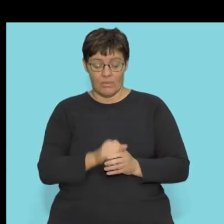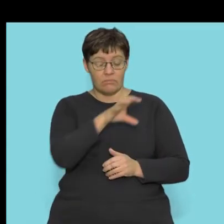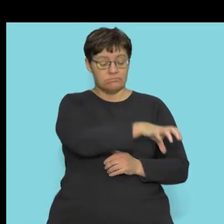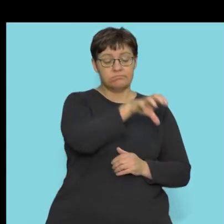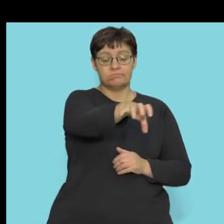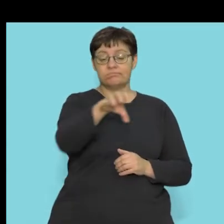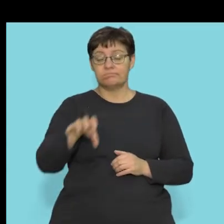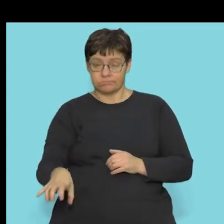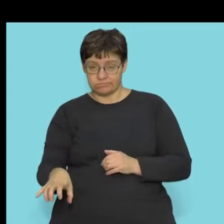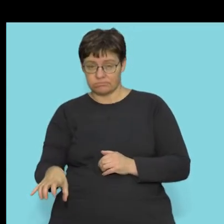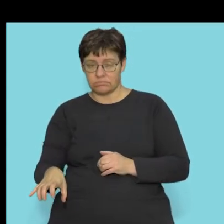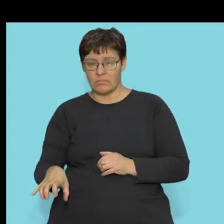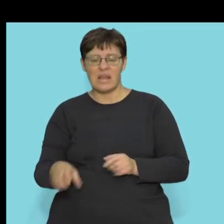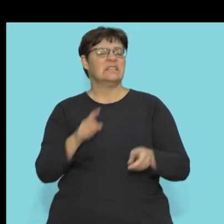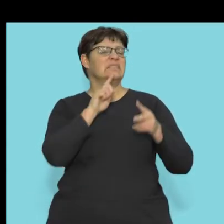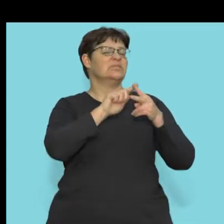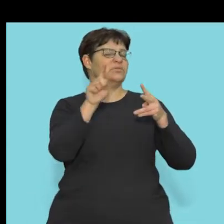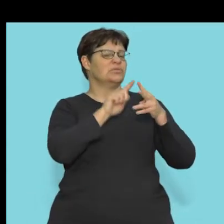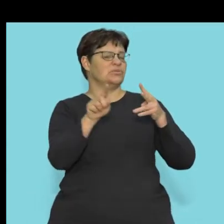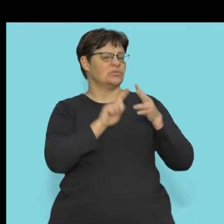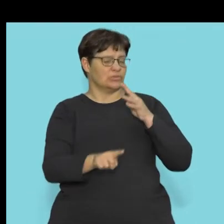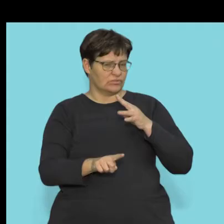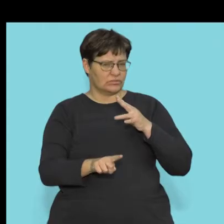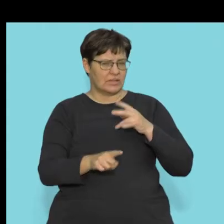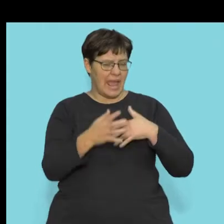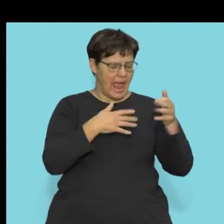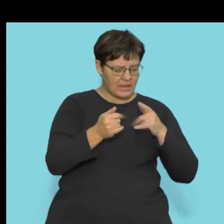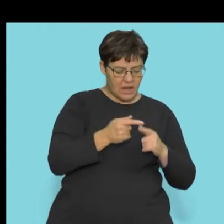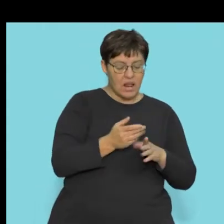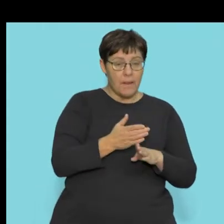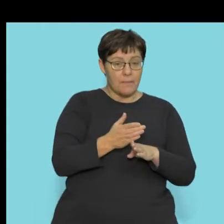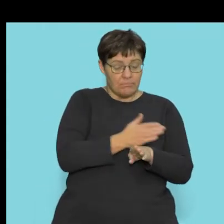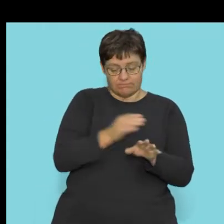the loaves to different treatments before baking.